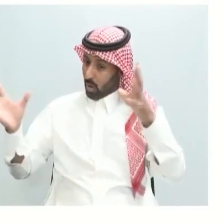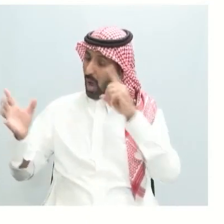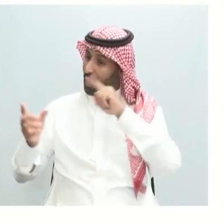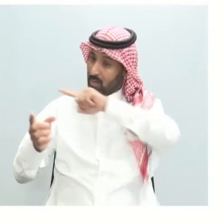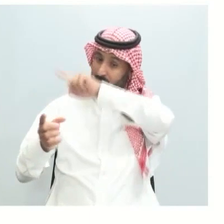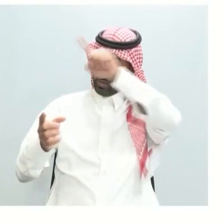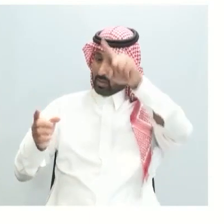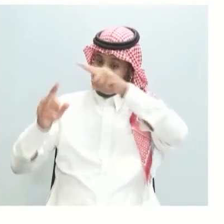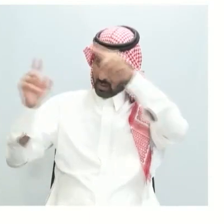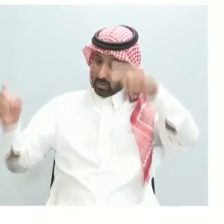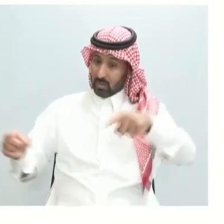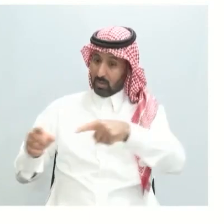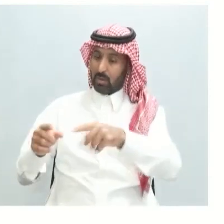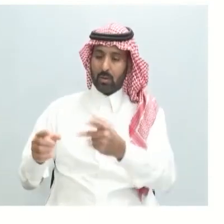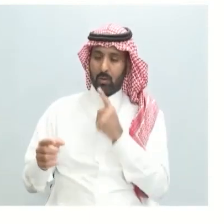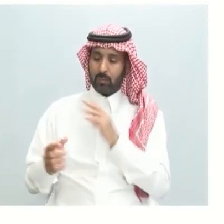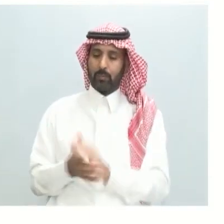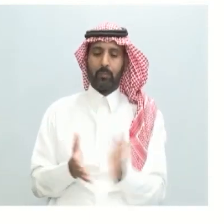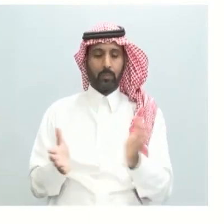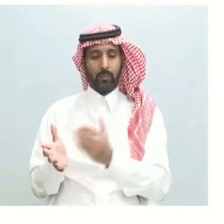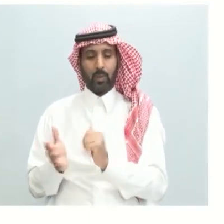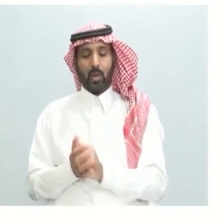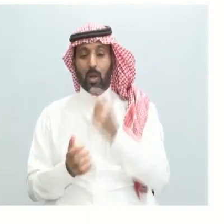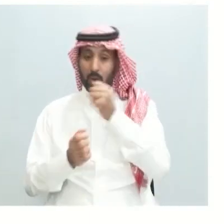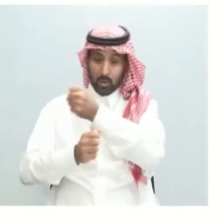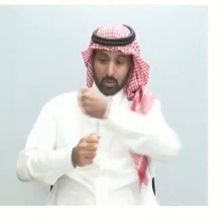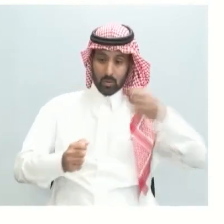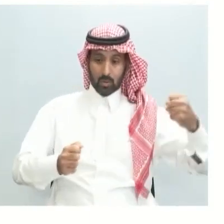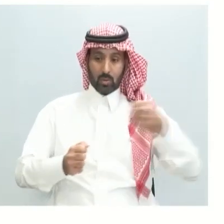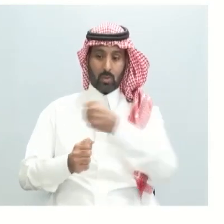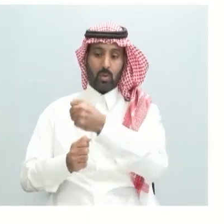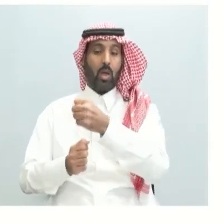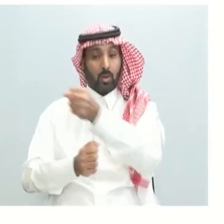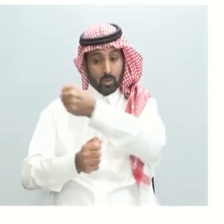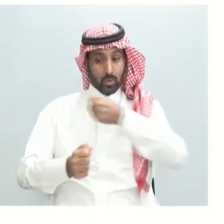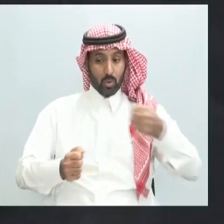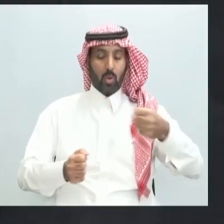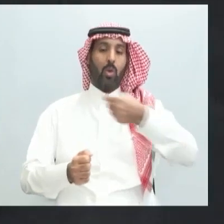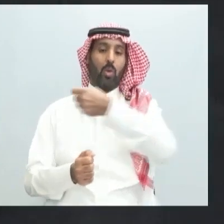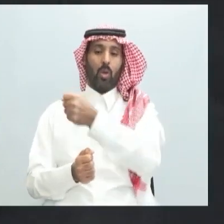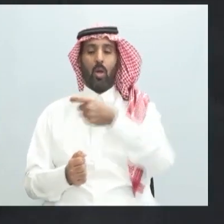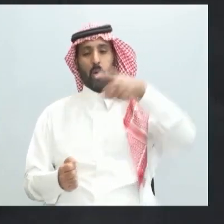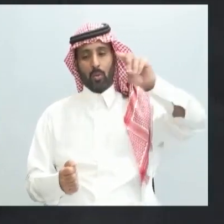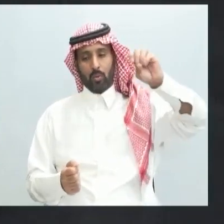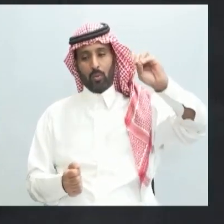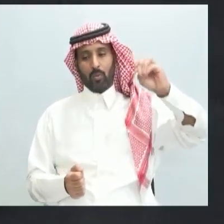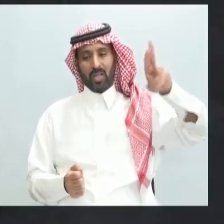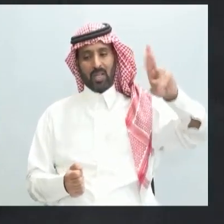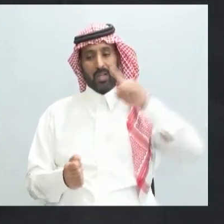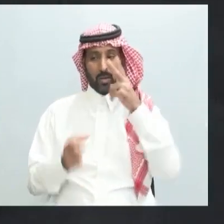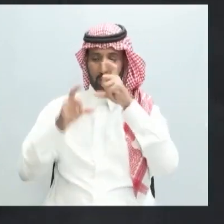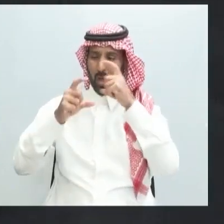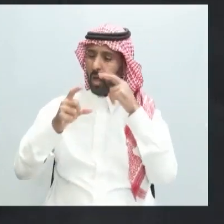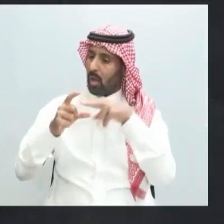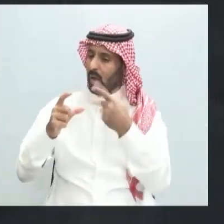square, framed, and narrow. Also door, or even doors. So from the picture,